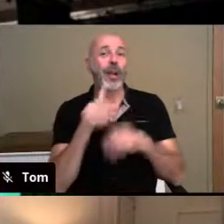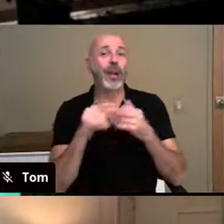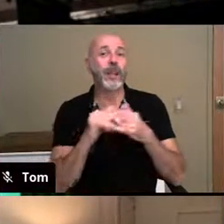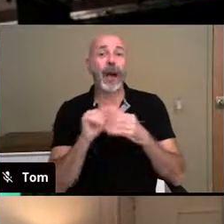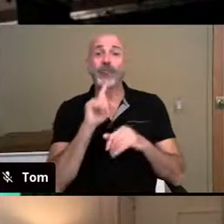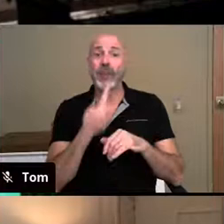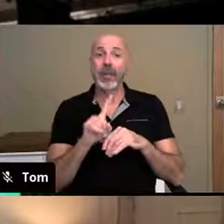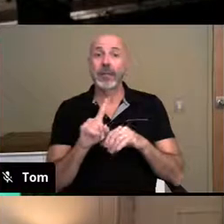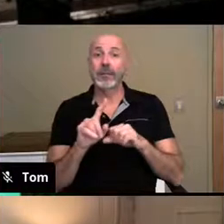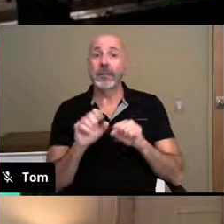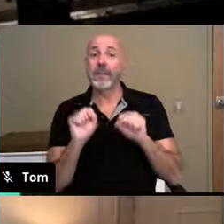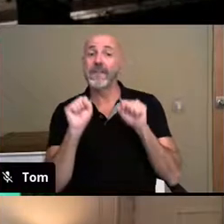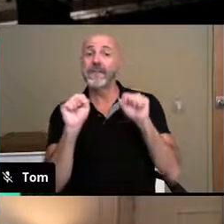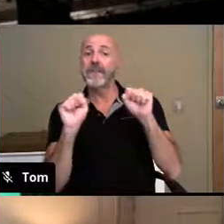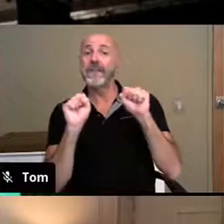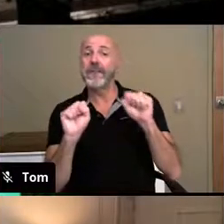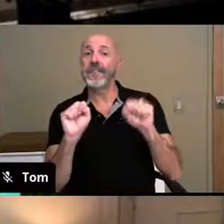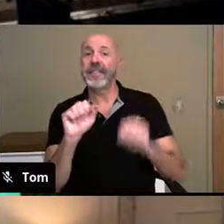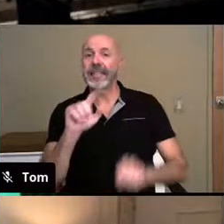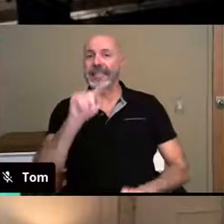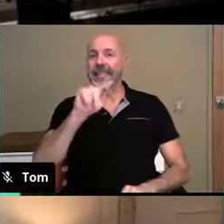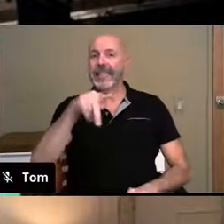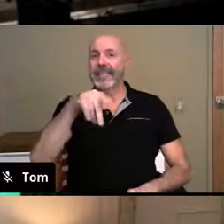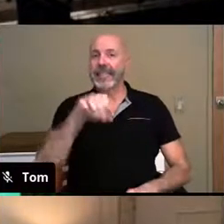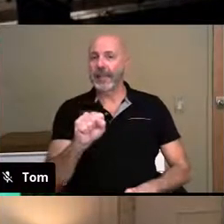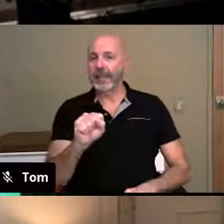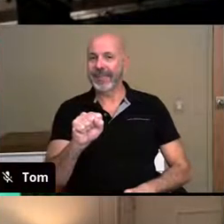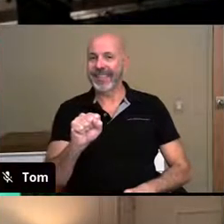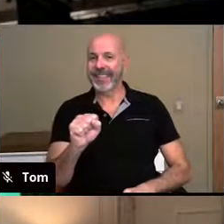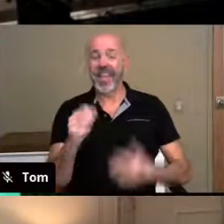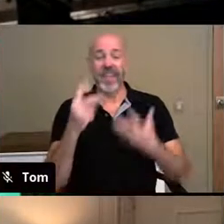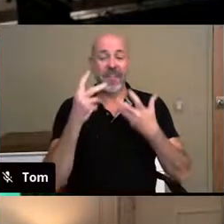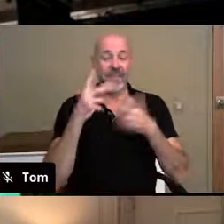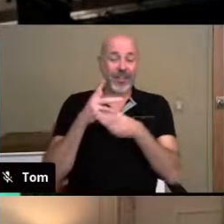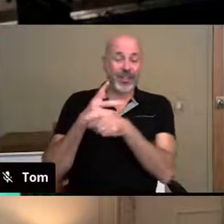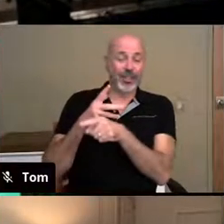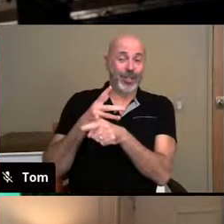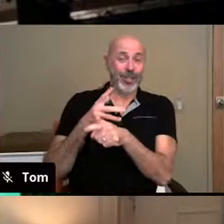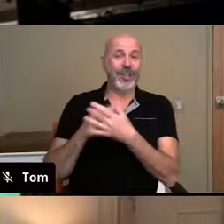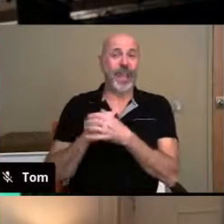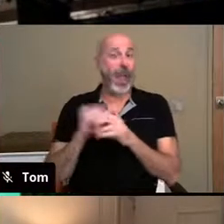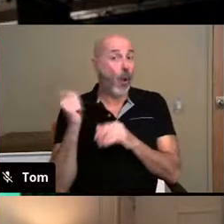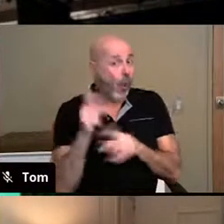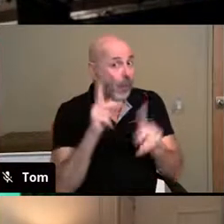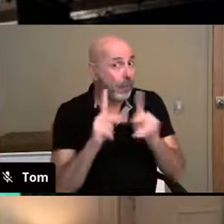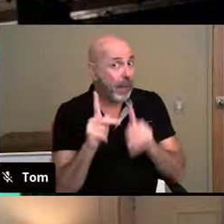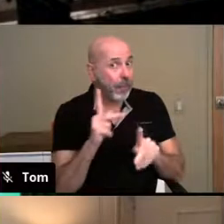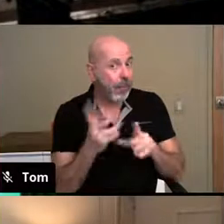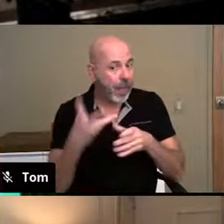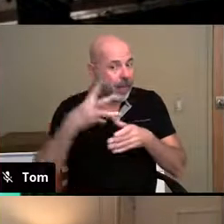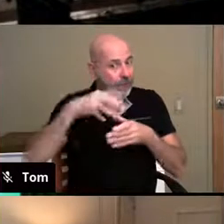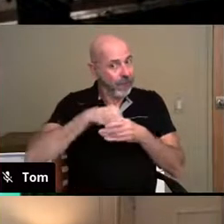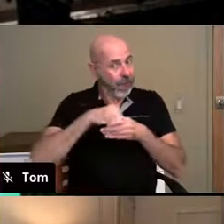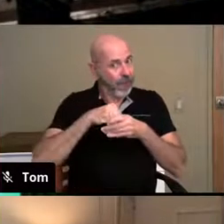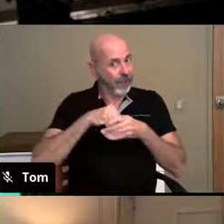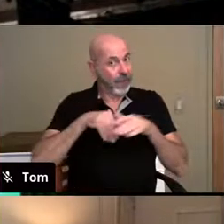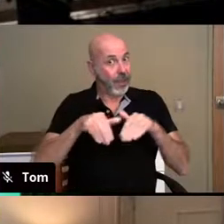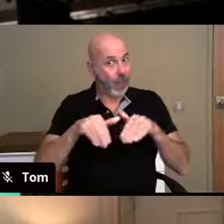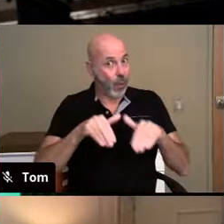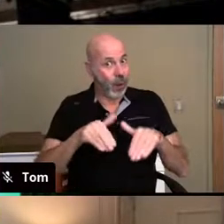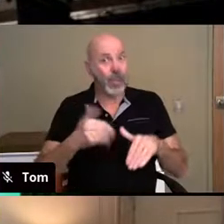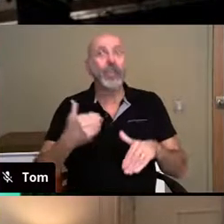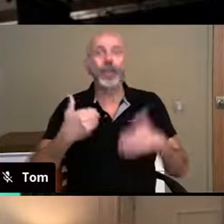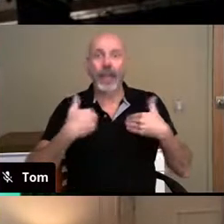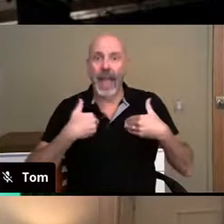fitness tips after he provides all of you who are participating in the walk with a